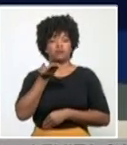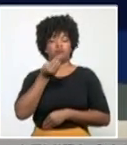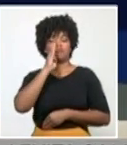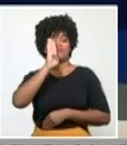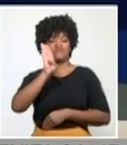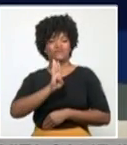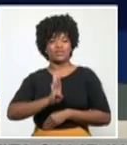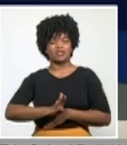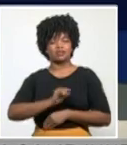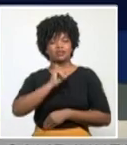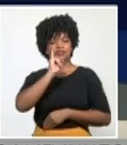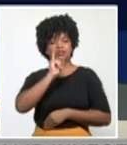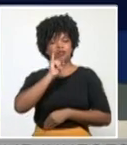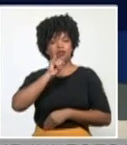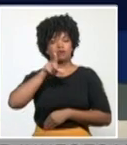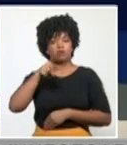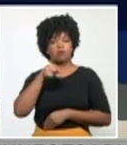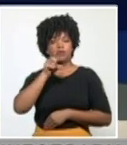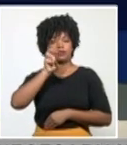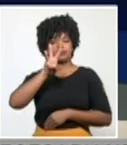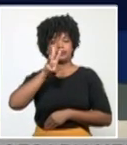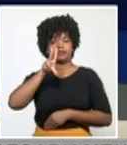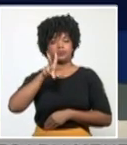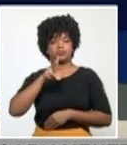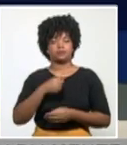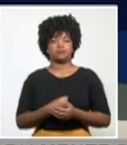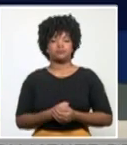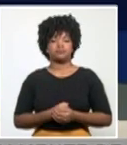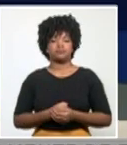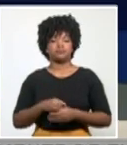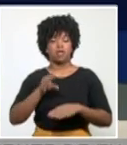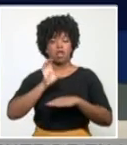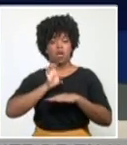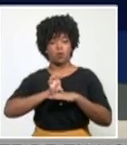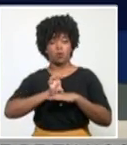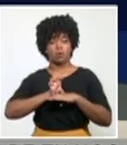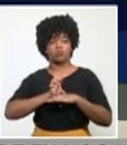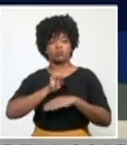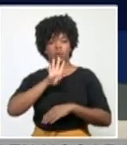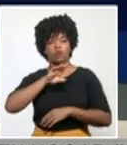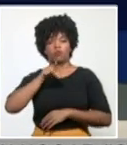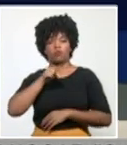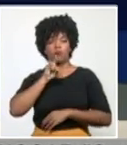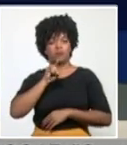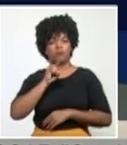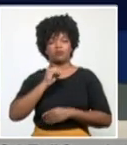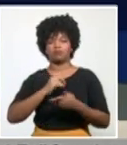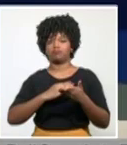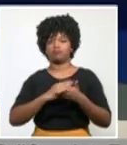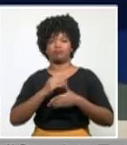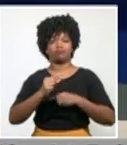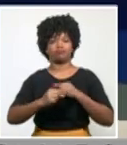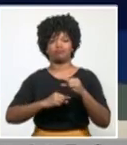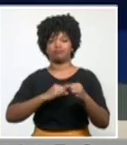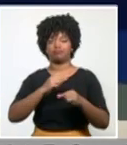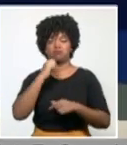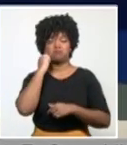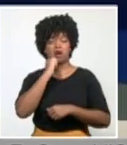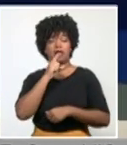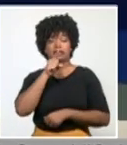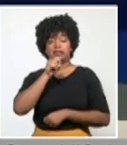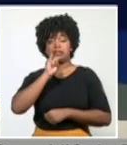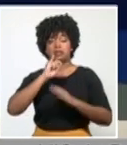Brazil has a rate of 6.32%, Ecuador has 4.9%, and so 16 countries of the